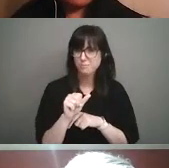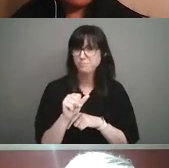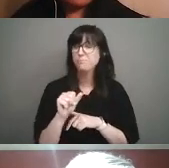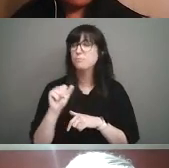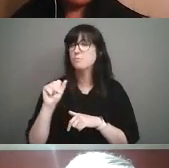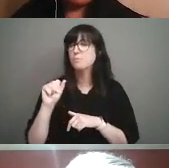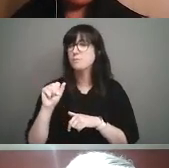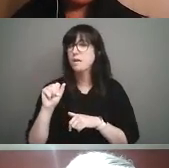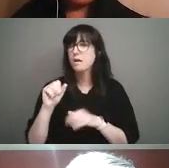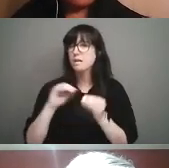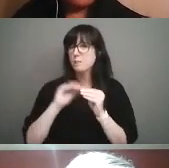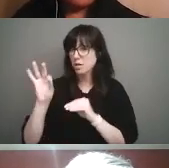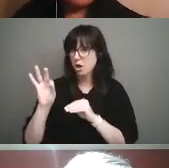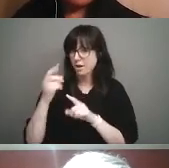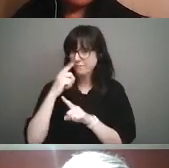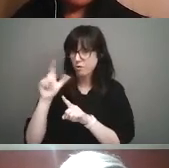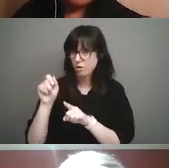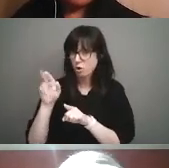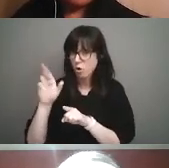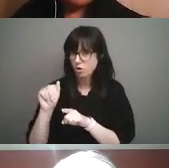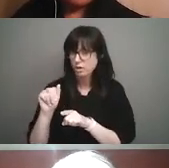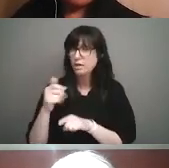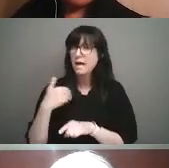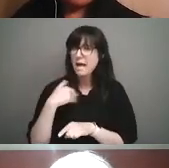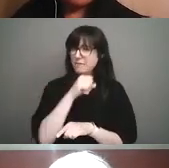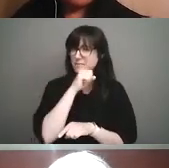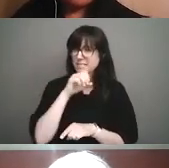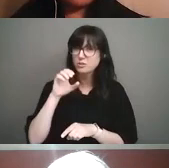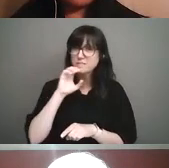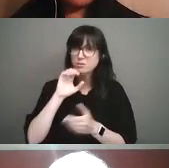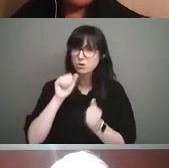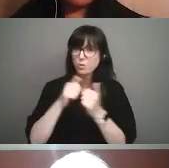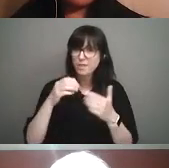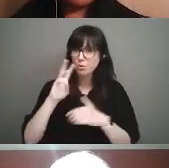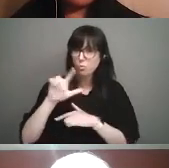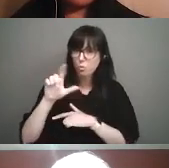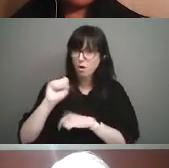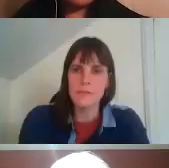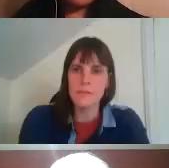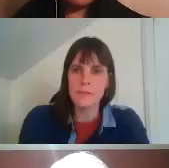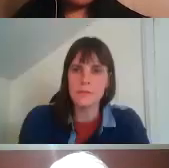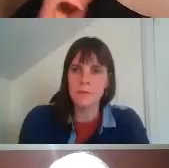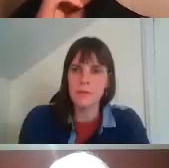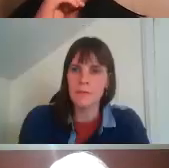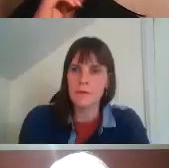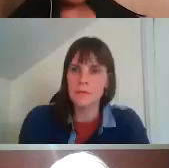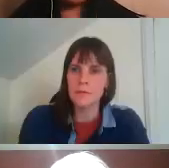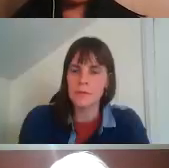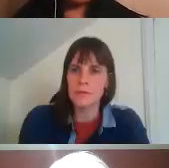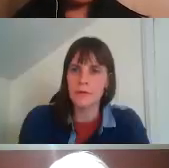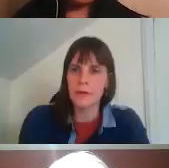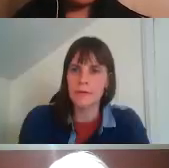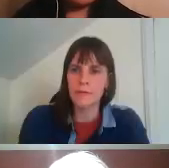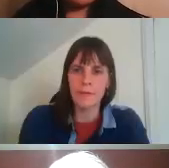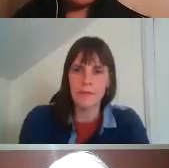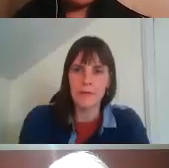from Lole, is there a senior center without walls in Windsor, Ontario? There is a senior center without walls in